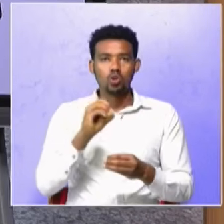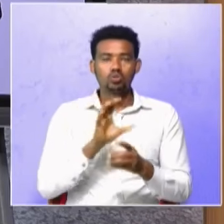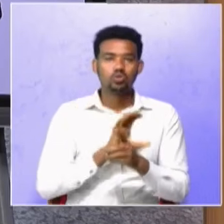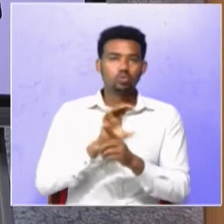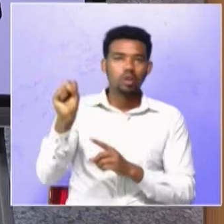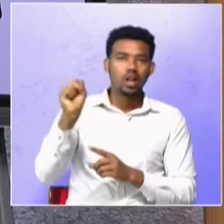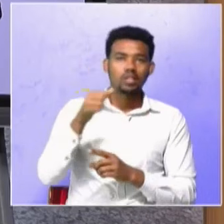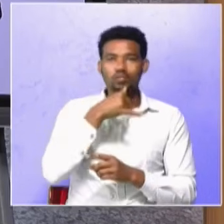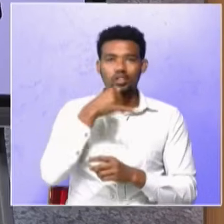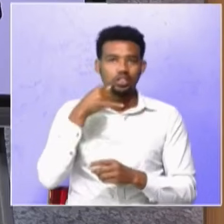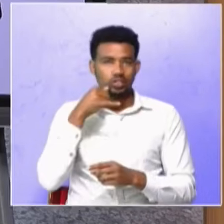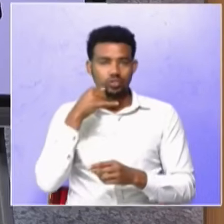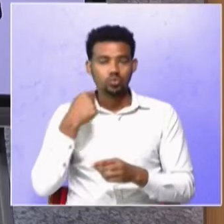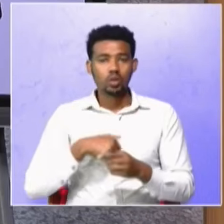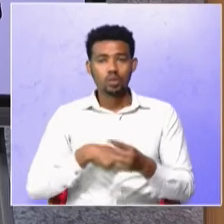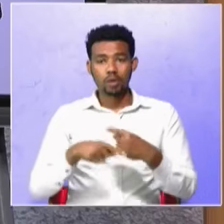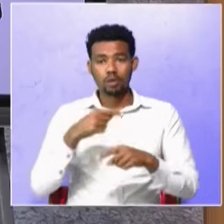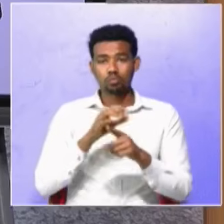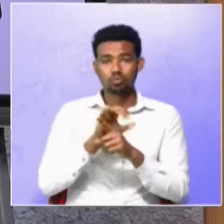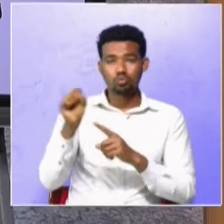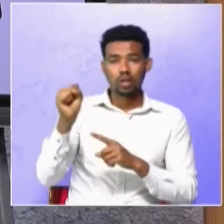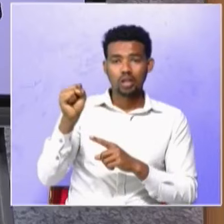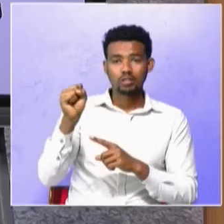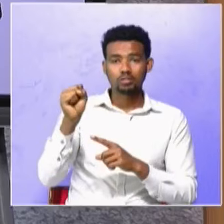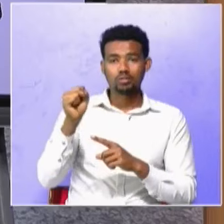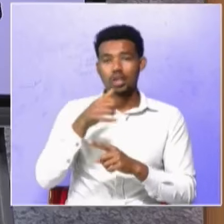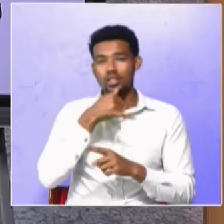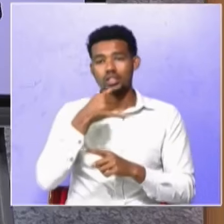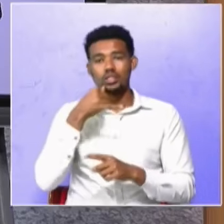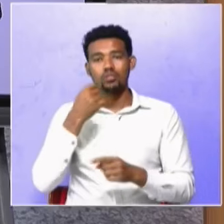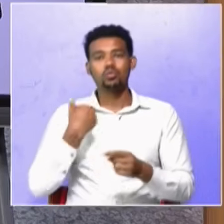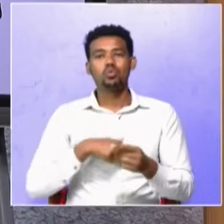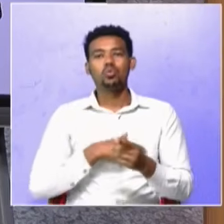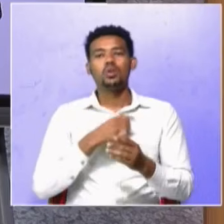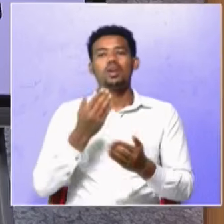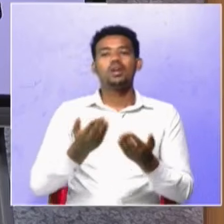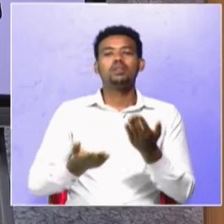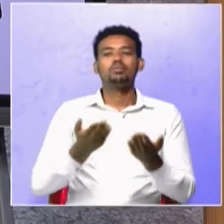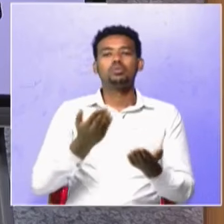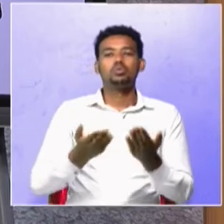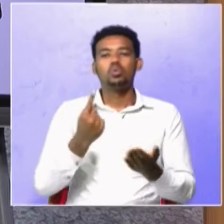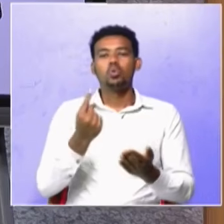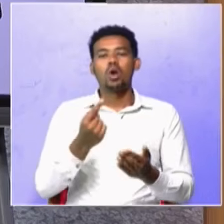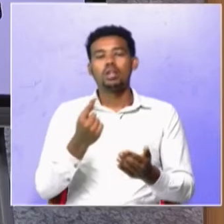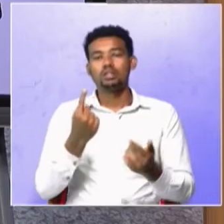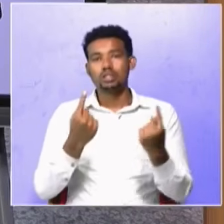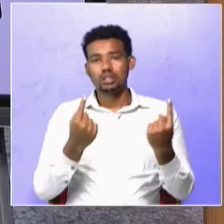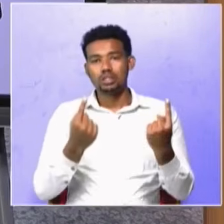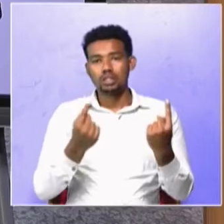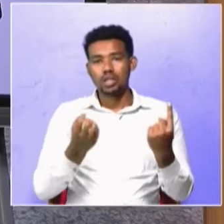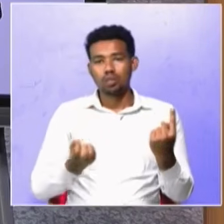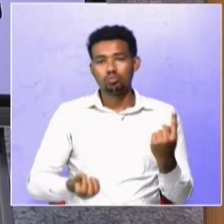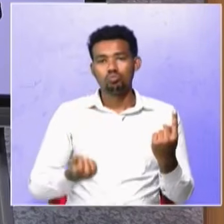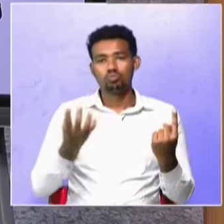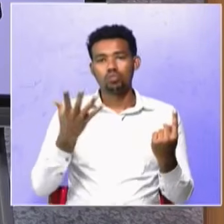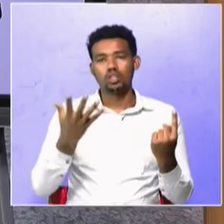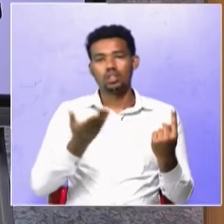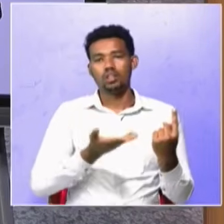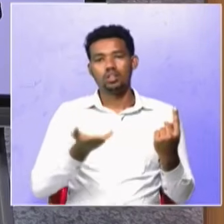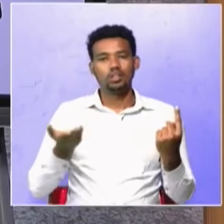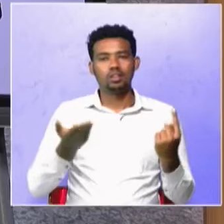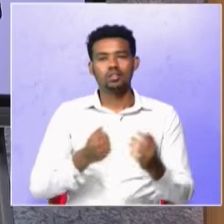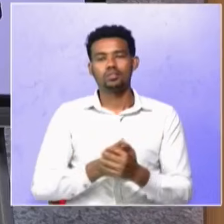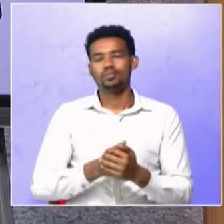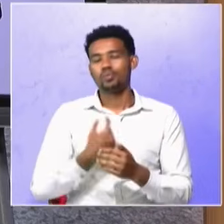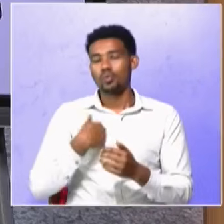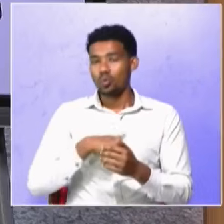superlative adjective. When we come to superlative adjective, we can compare one each thing with the whole thing. So